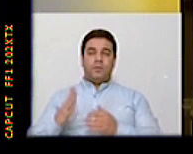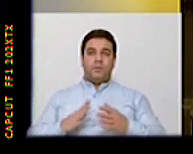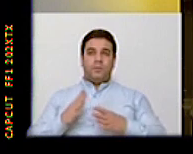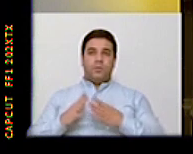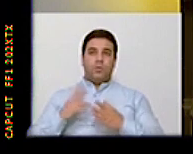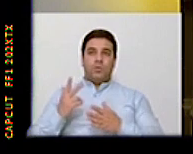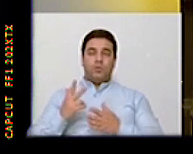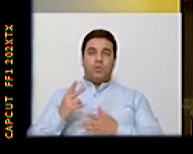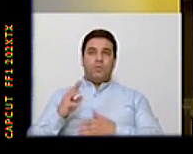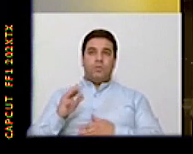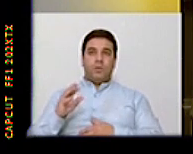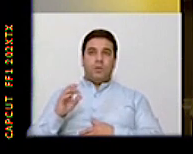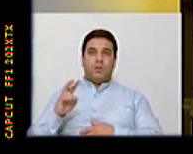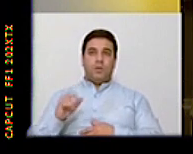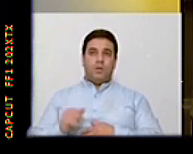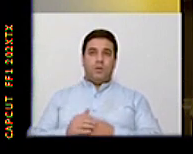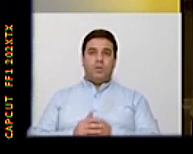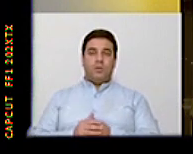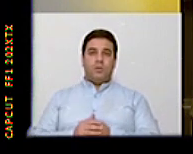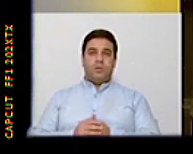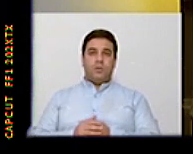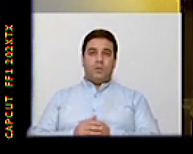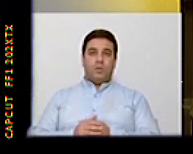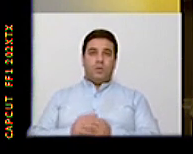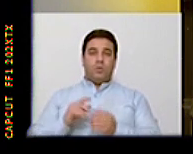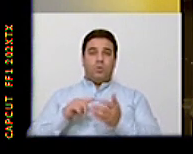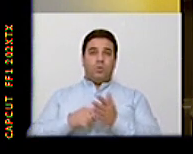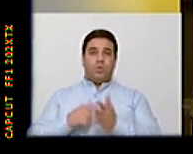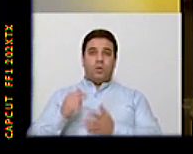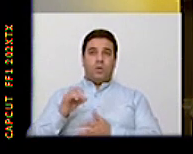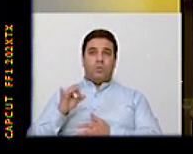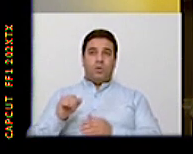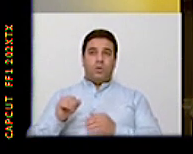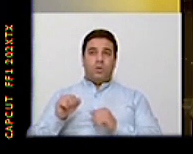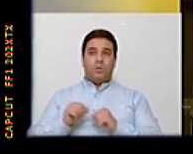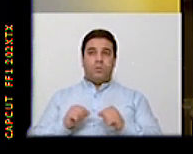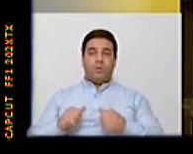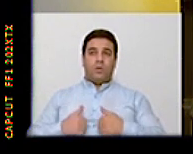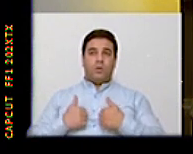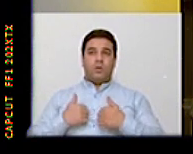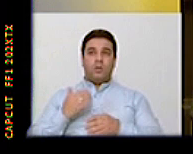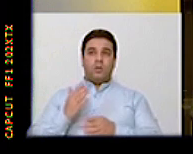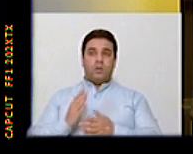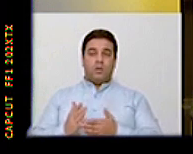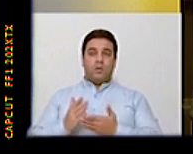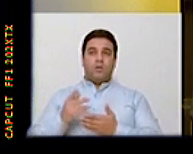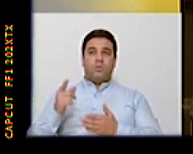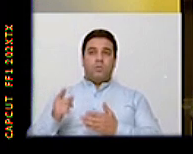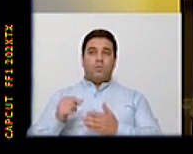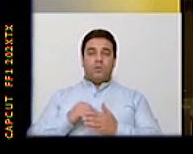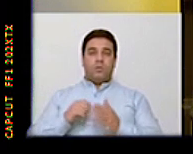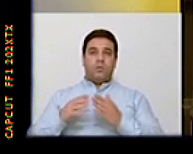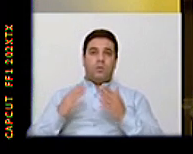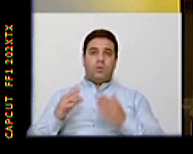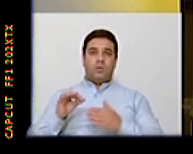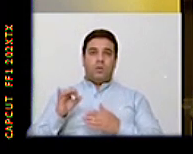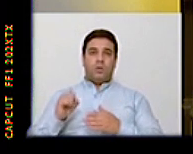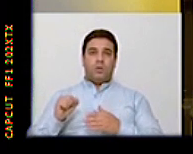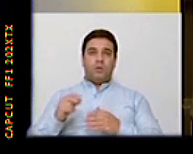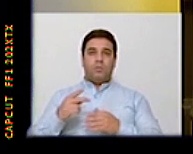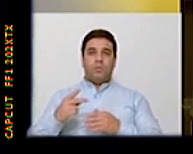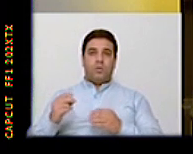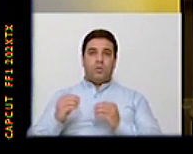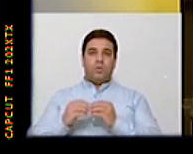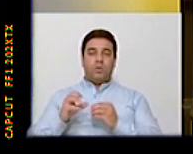5-mashqning 3-masalasi. Nuqta garmonik tebranma harakat qiladi. Eng katta siljish A barobar